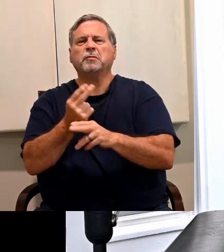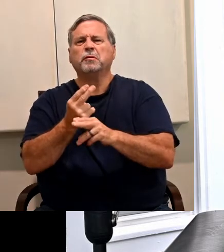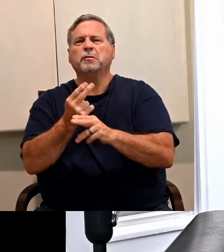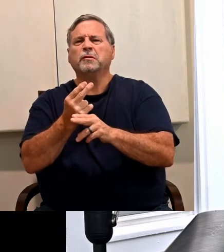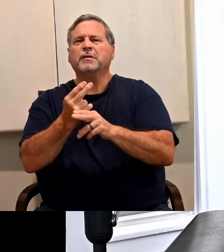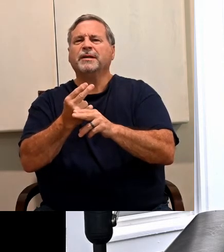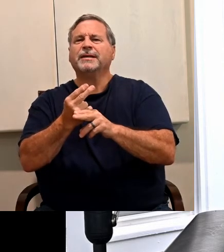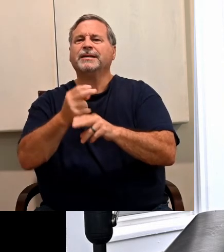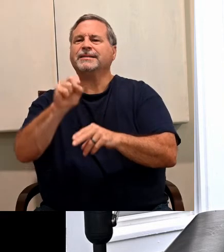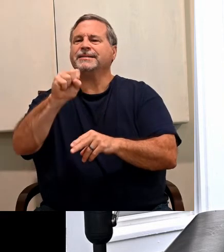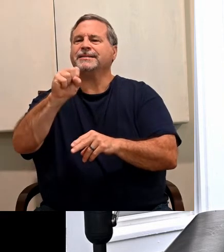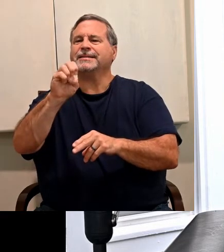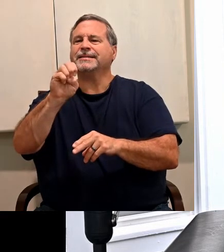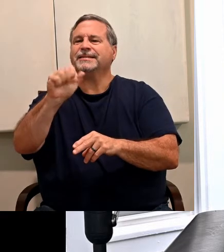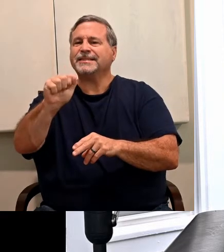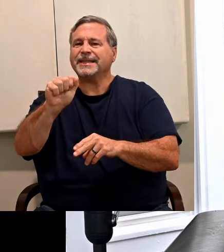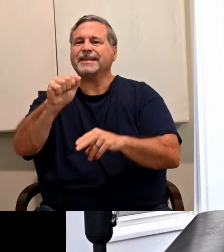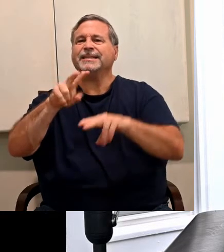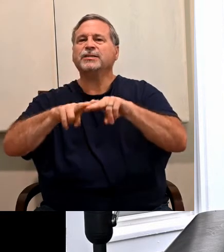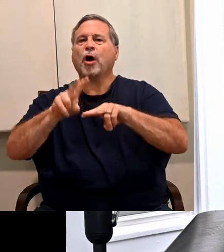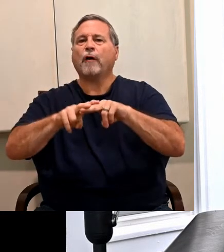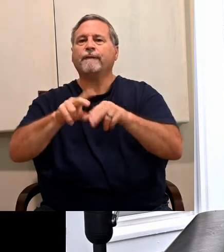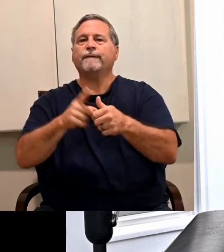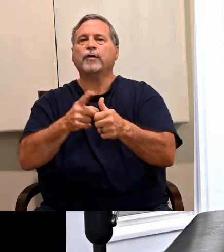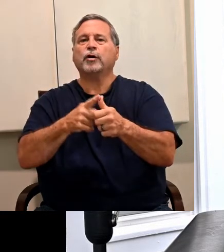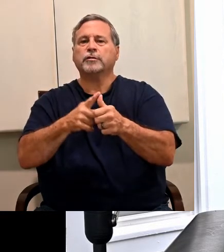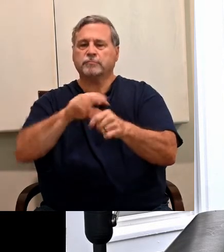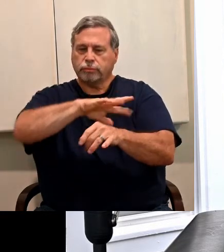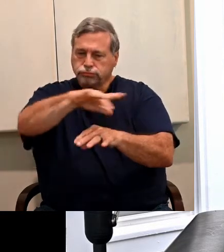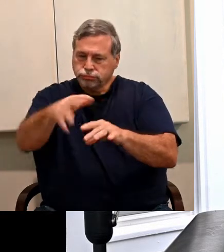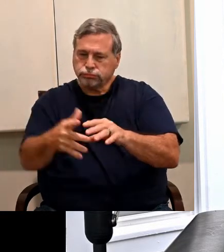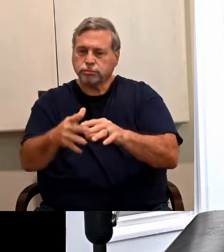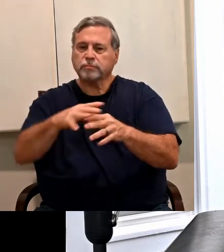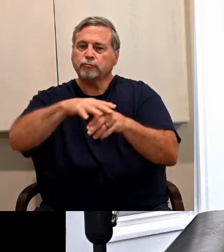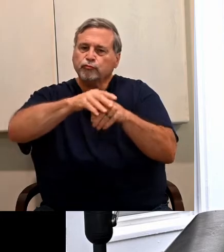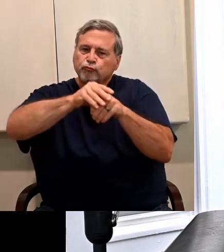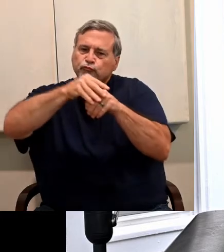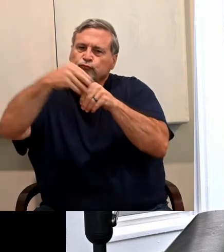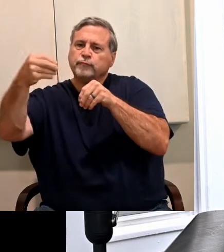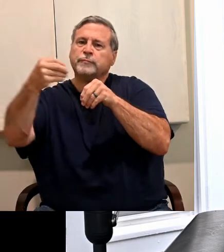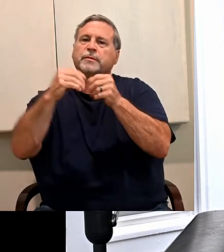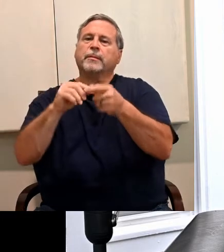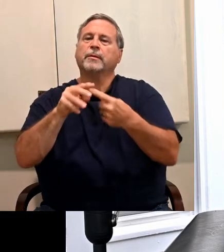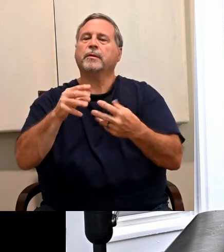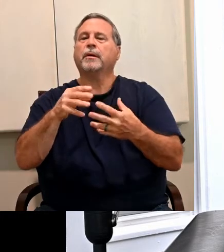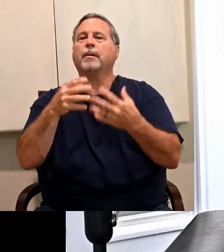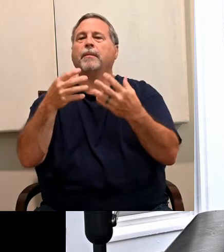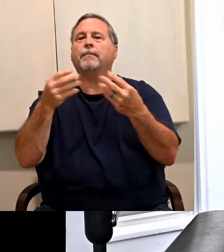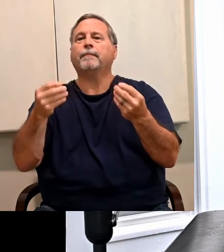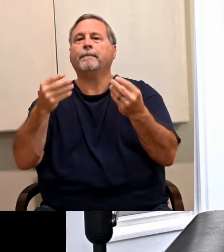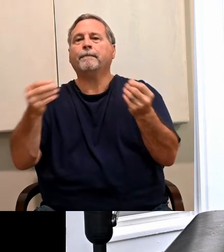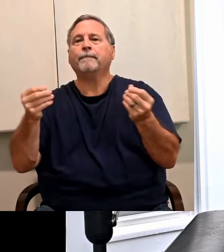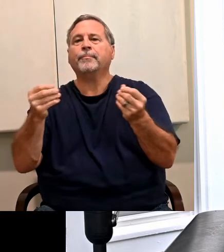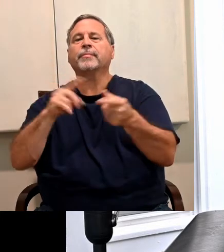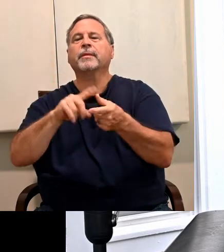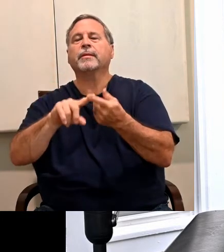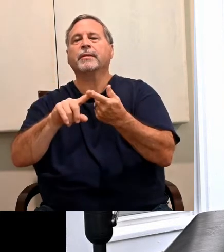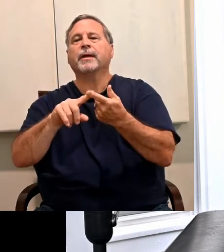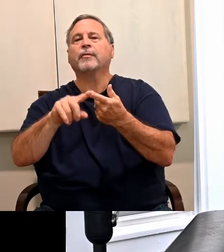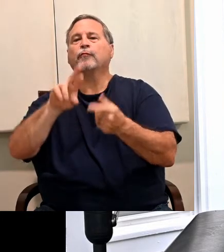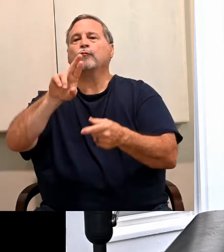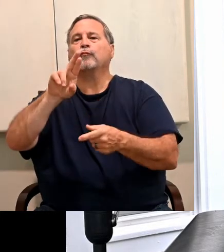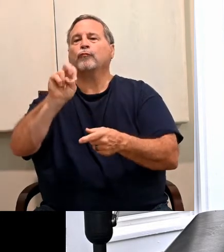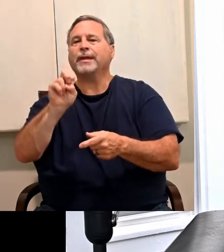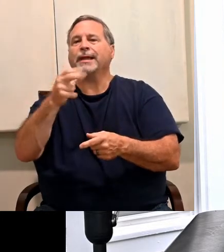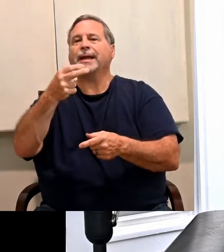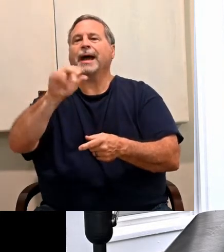Oftentimes they would want you to take some sea salt and put the sea salt all over it first. That'll draw out some of that moisture of the